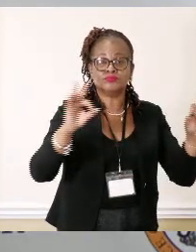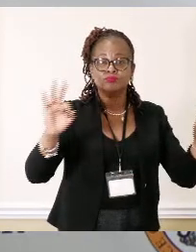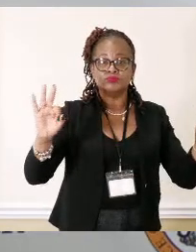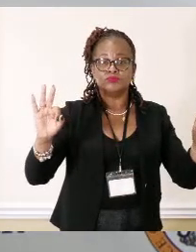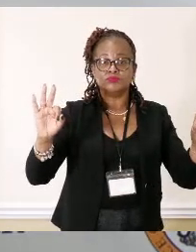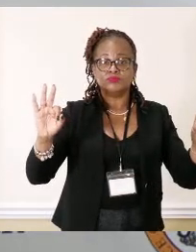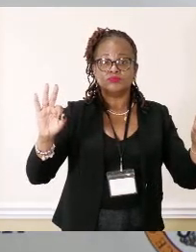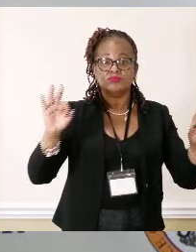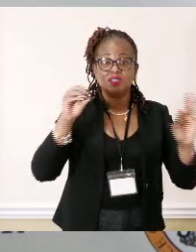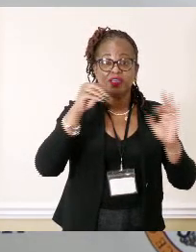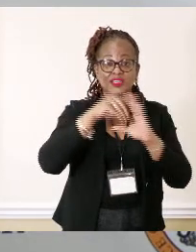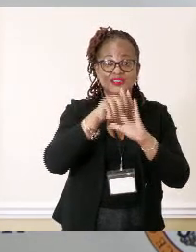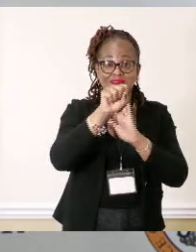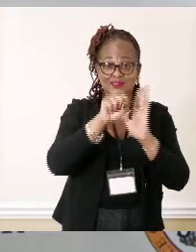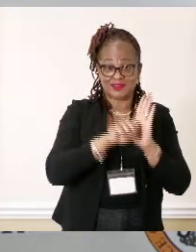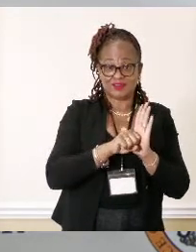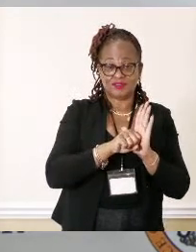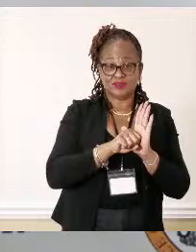within states.